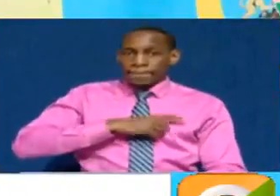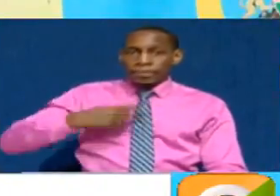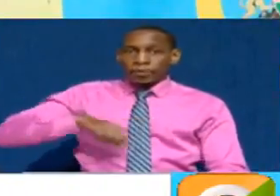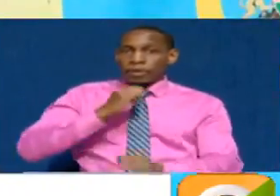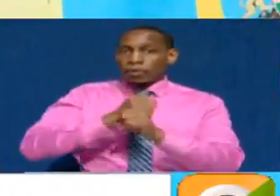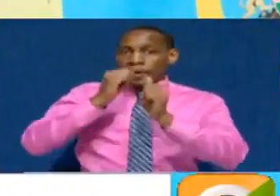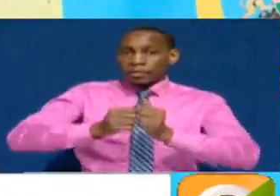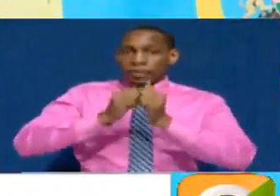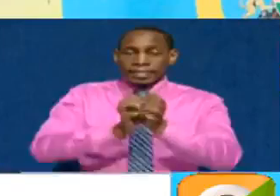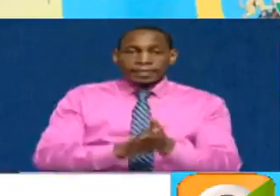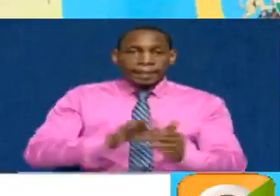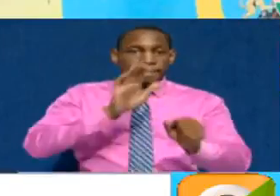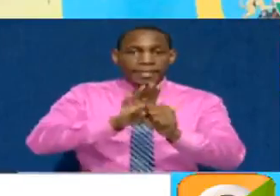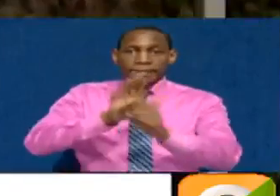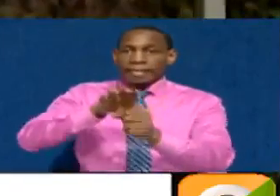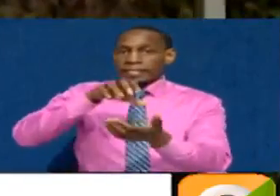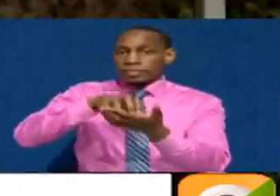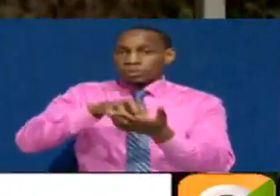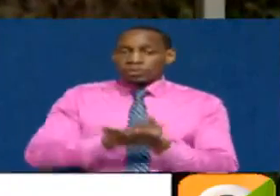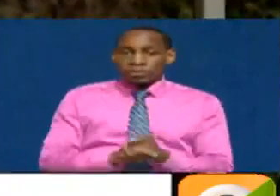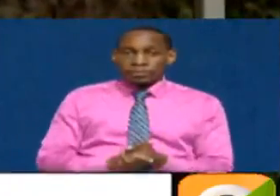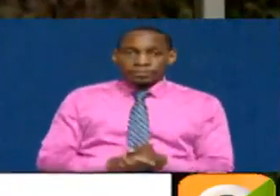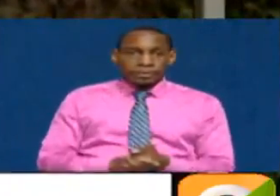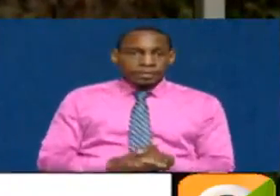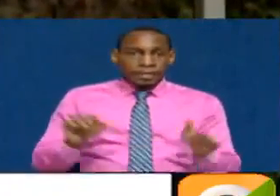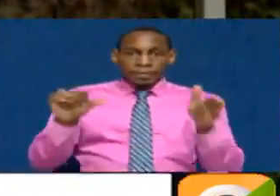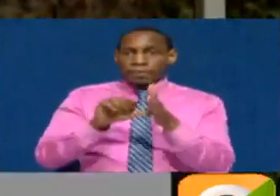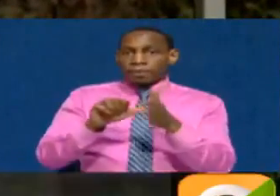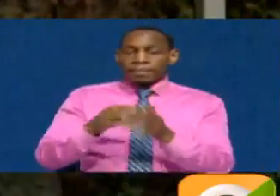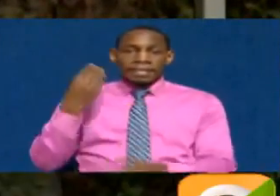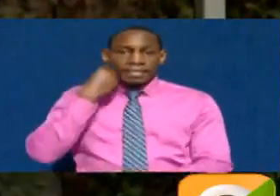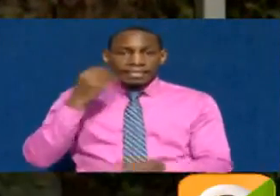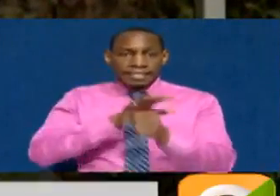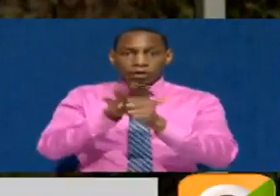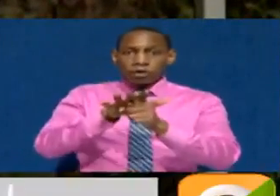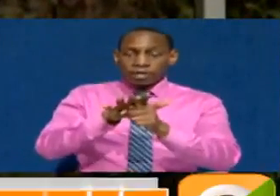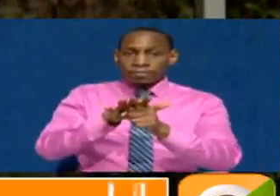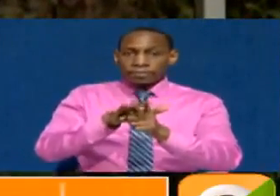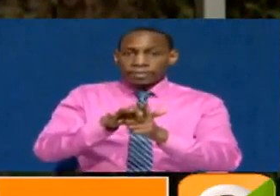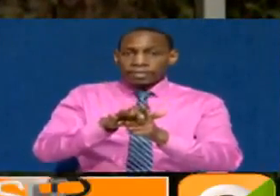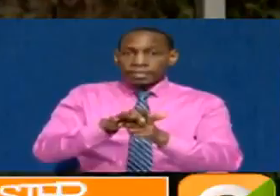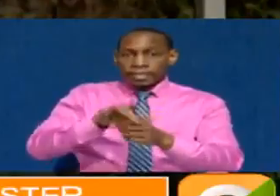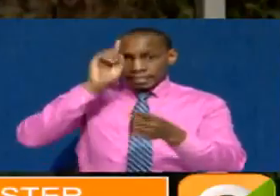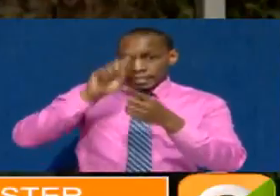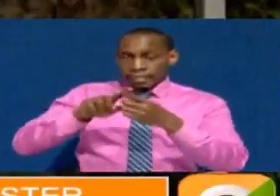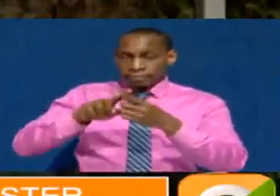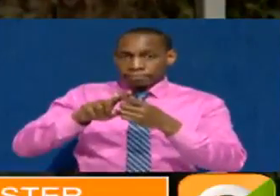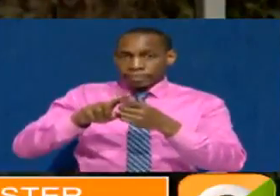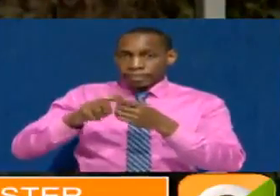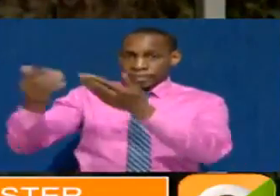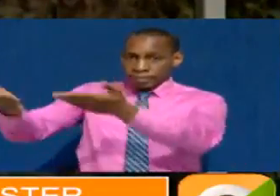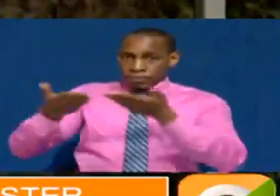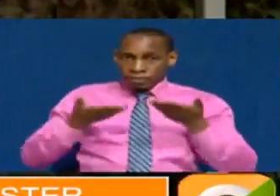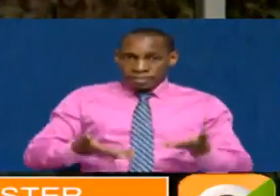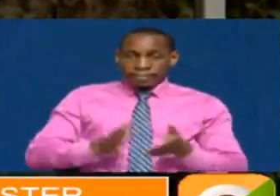are collaborating in very many other areas. Tatizo hili la ugonjwa wa COVID ni agenda mojawapo iliyotuleta hapa,